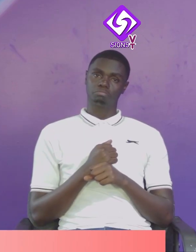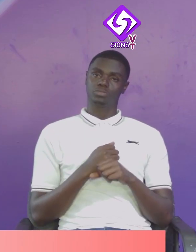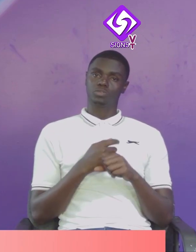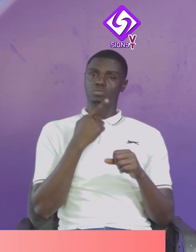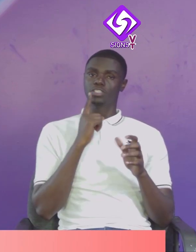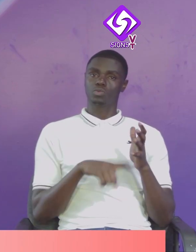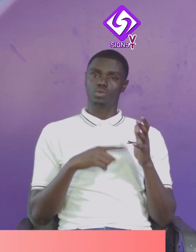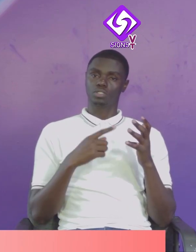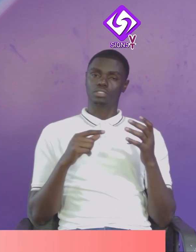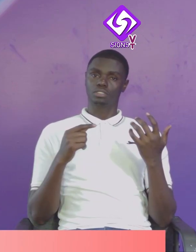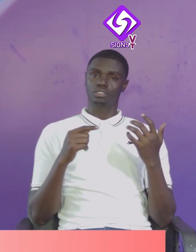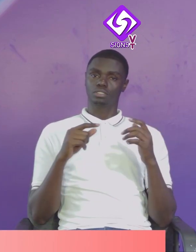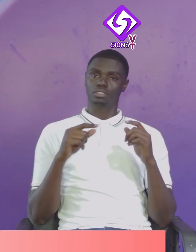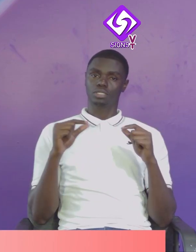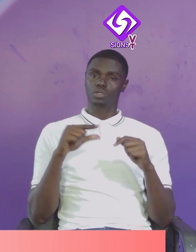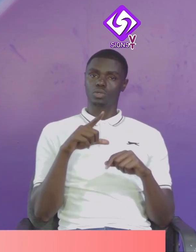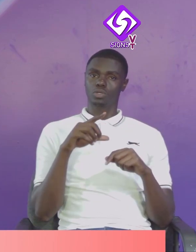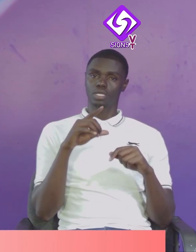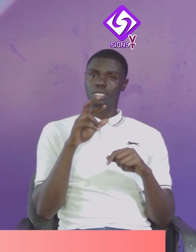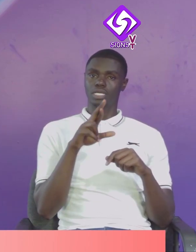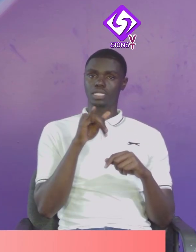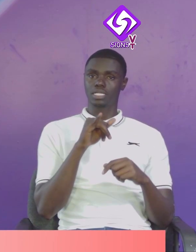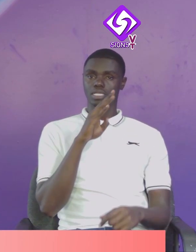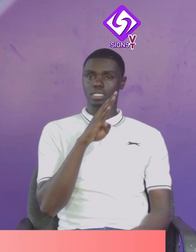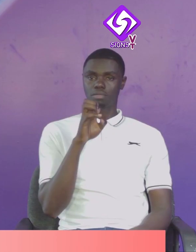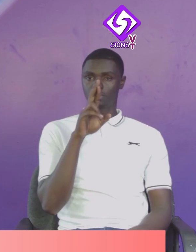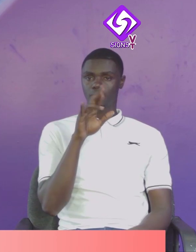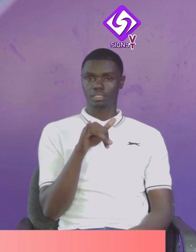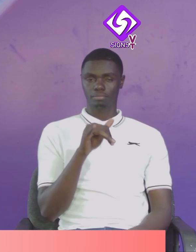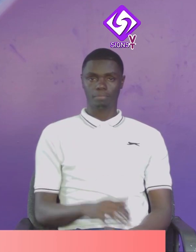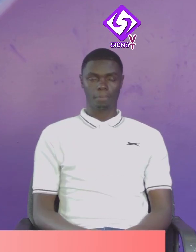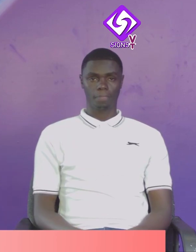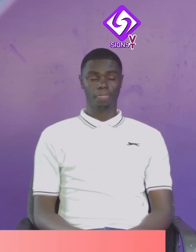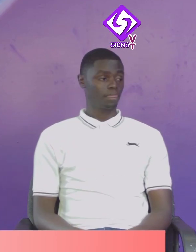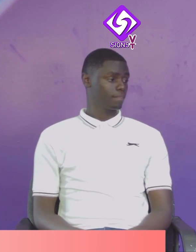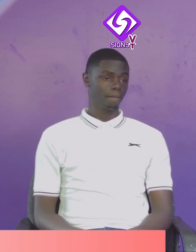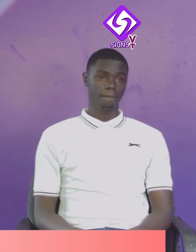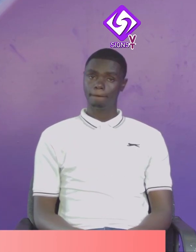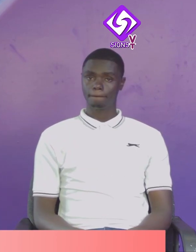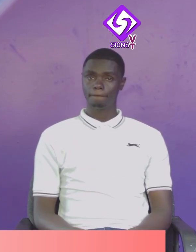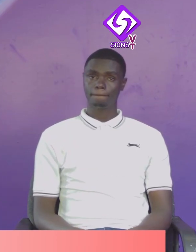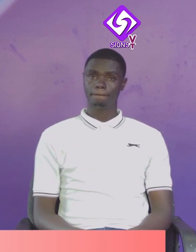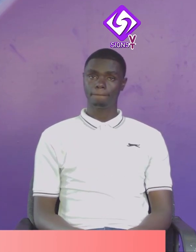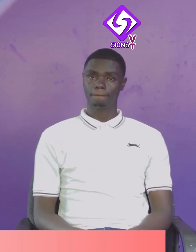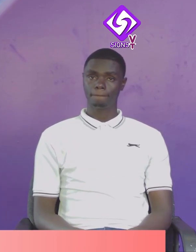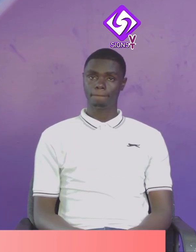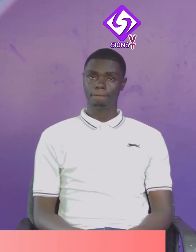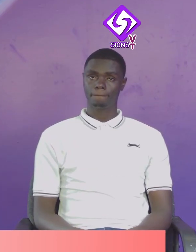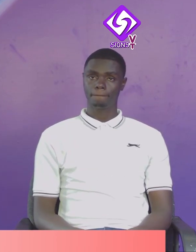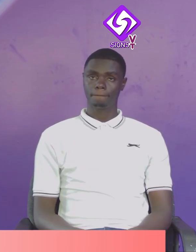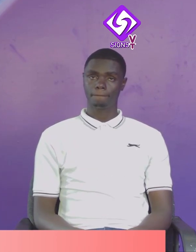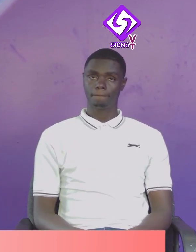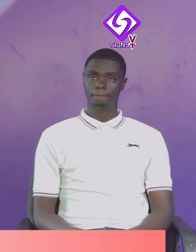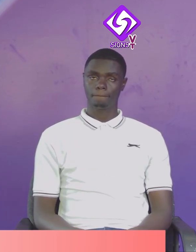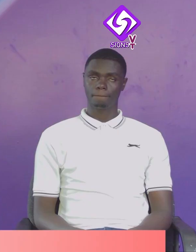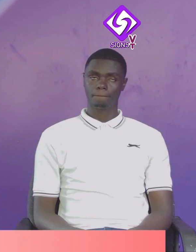mentioned Ribery before. I mean, Ribery. Yeah. Robbery. Ribery. Before. But we have Robben.